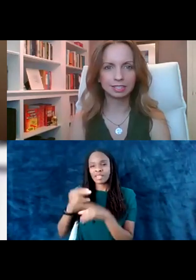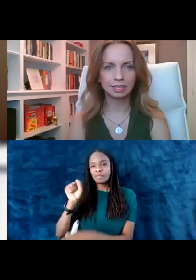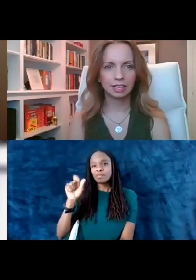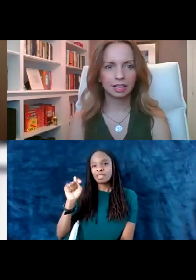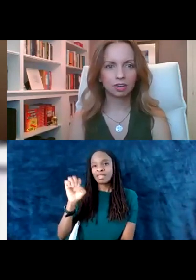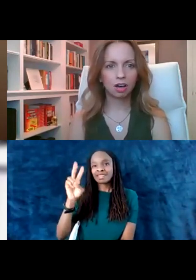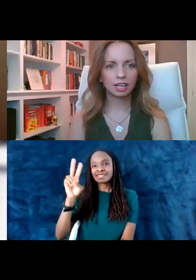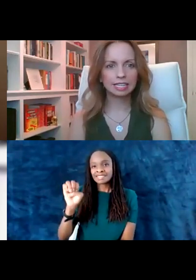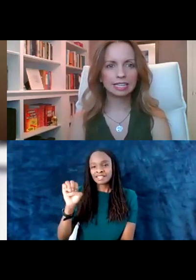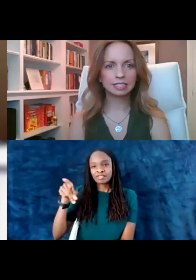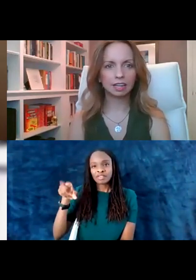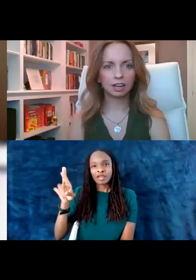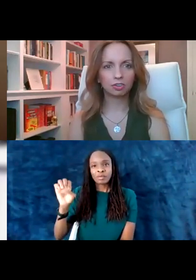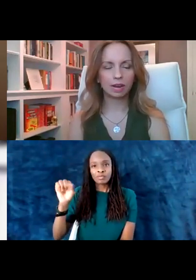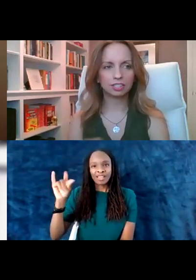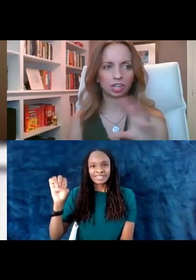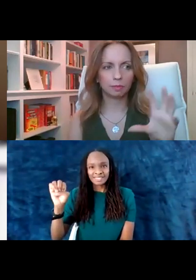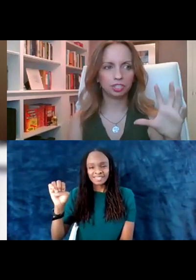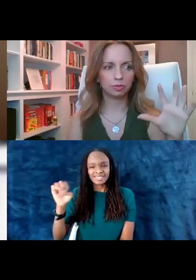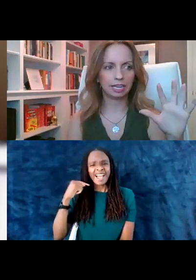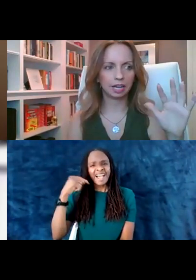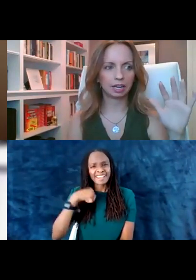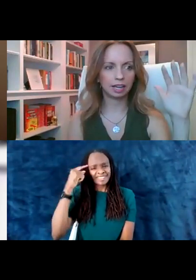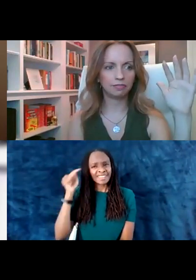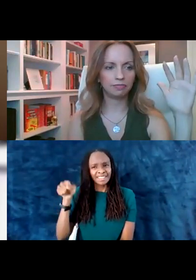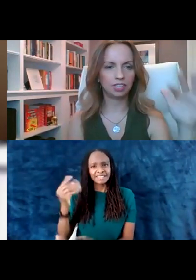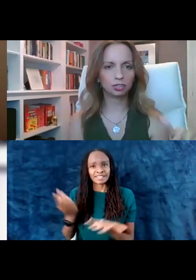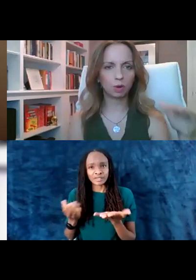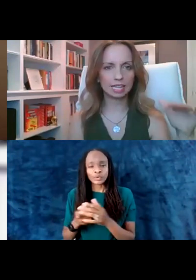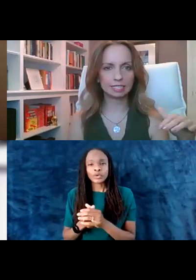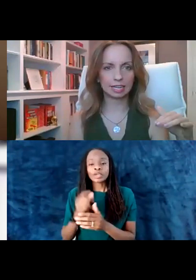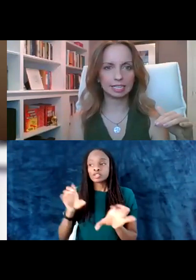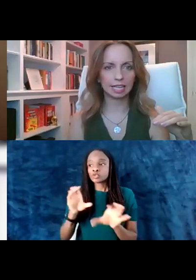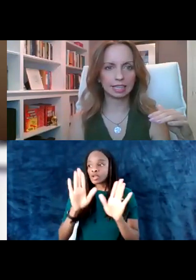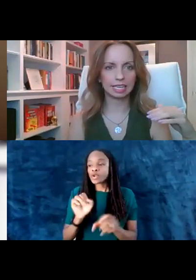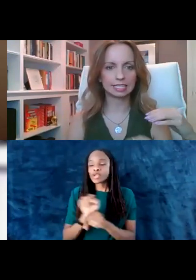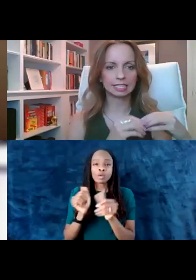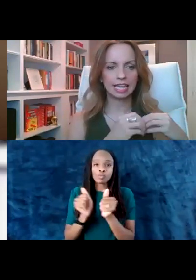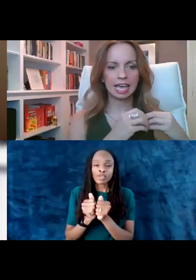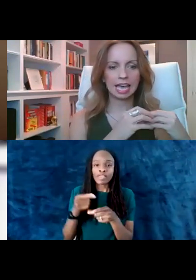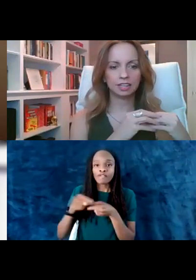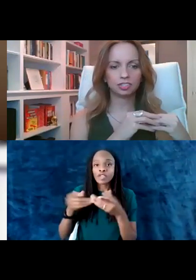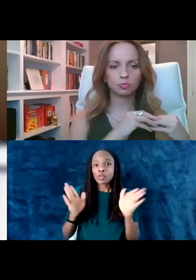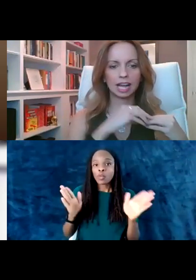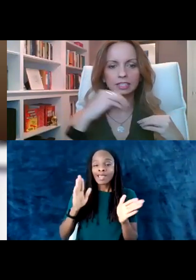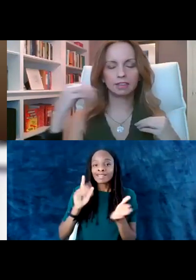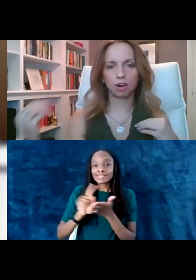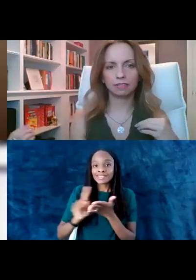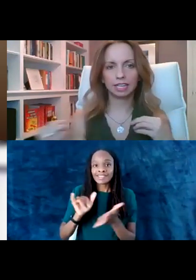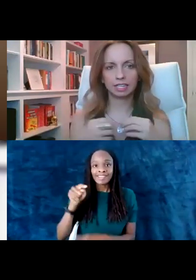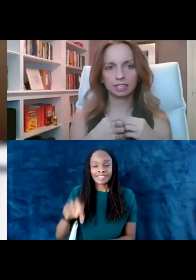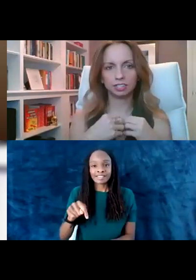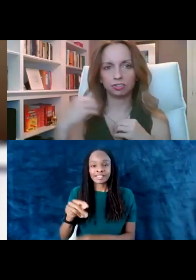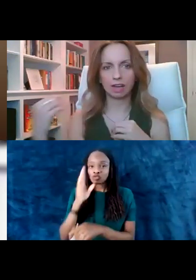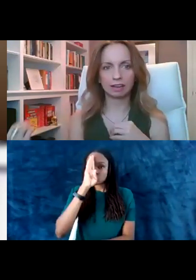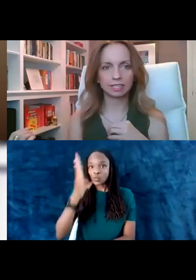this call. And he's done a great job doing a kind of field-wide study like this and directly evolving